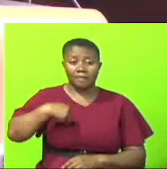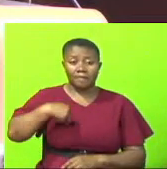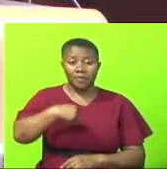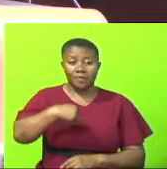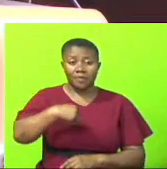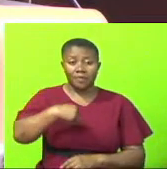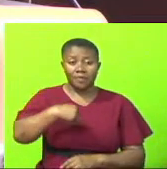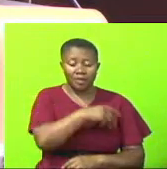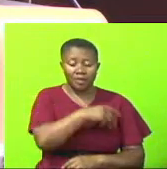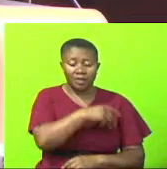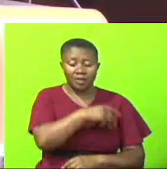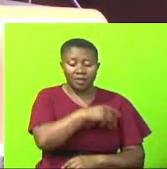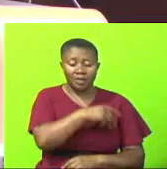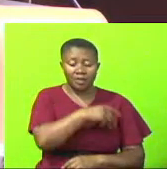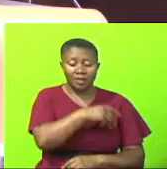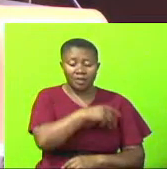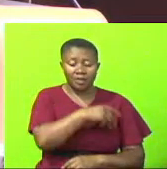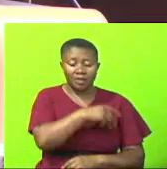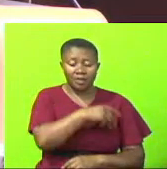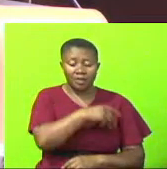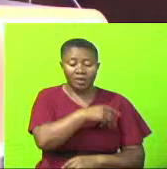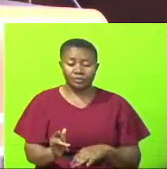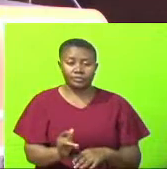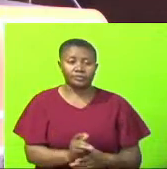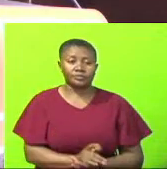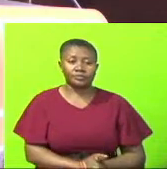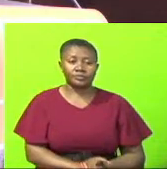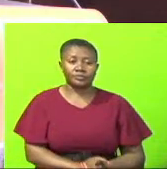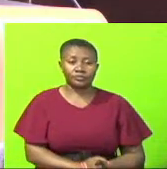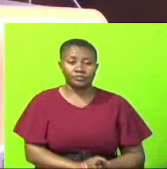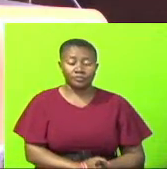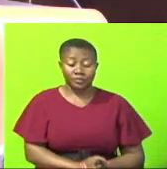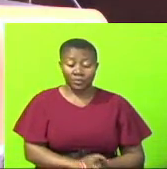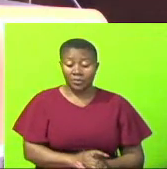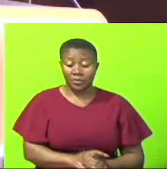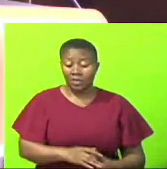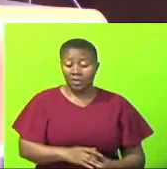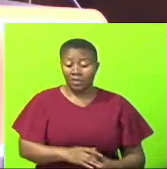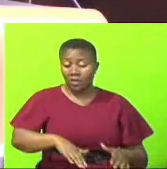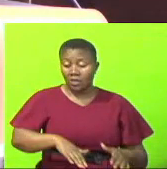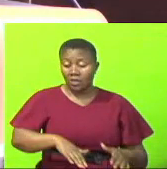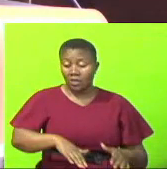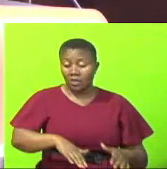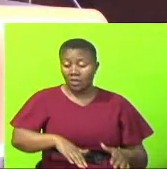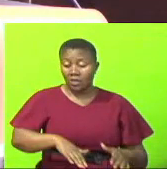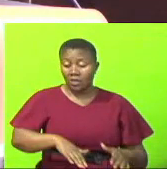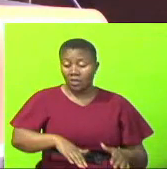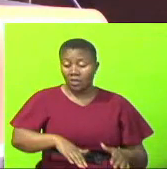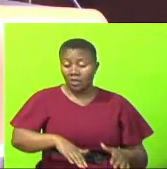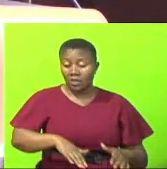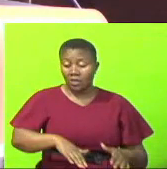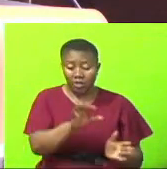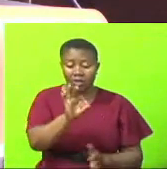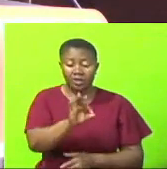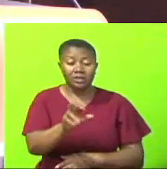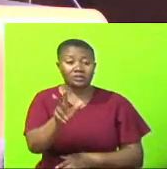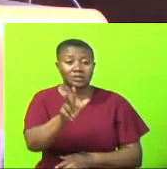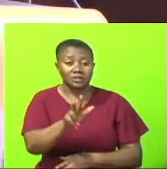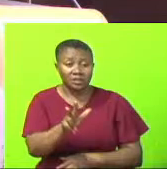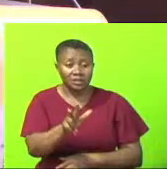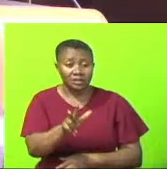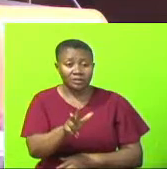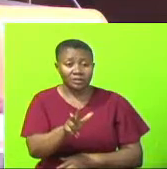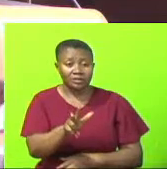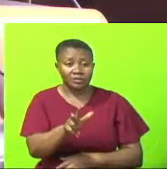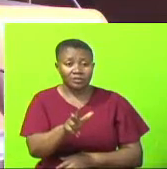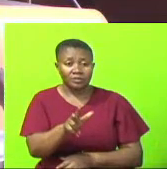declared vacant. Mr. Speaker, under the rules, under Order 93, the best that